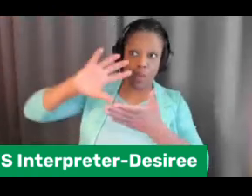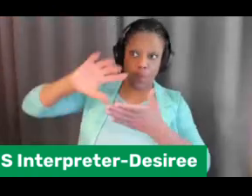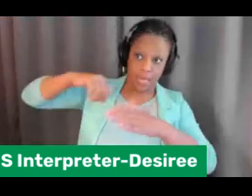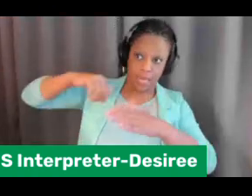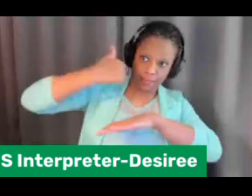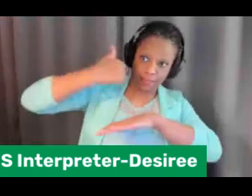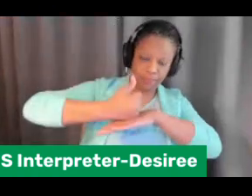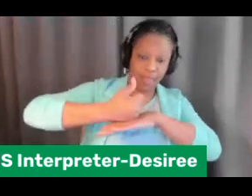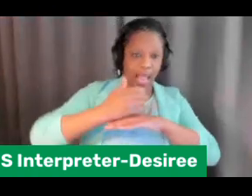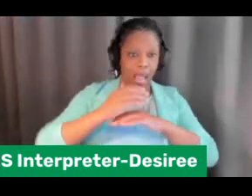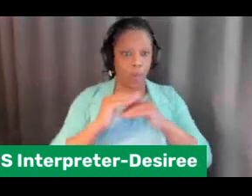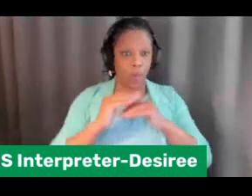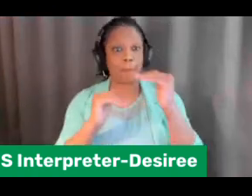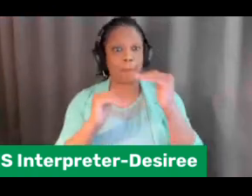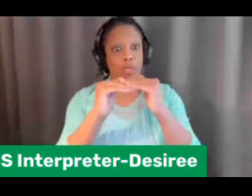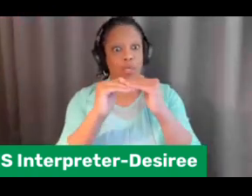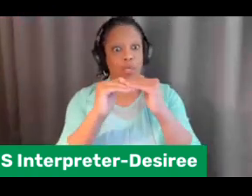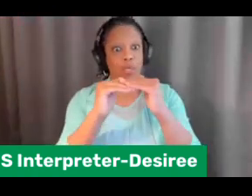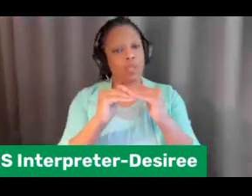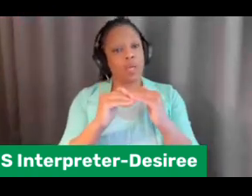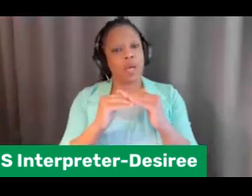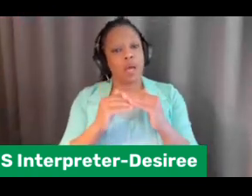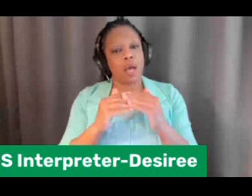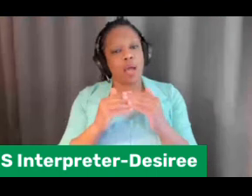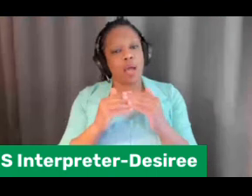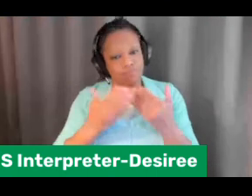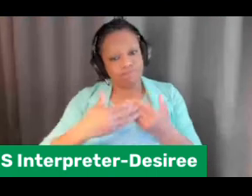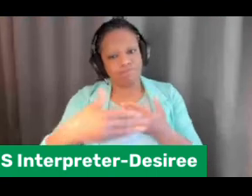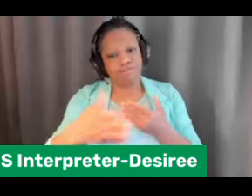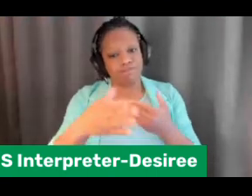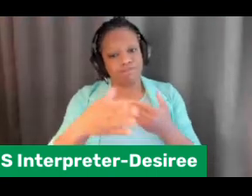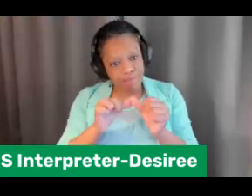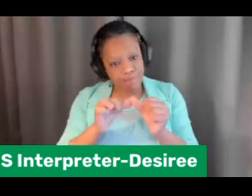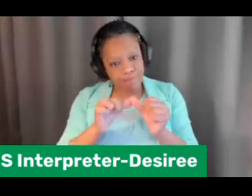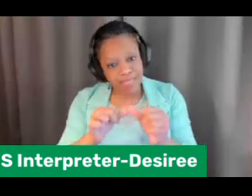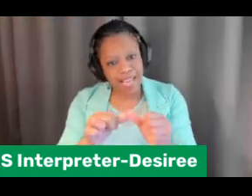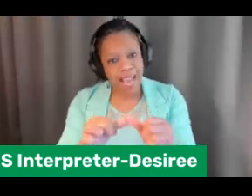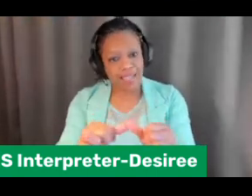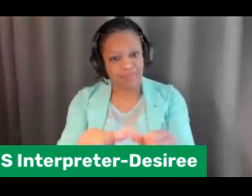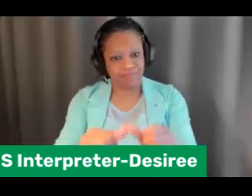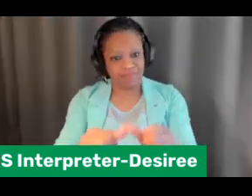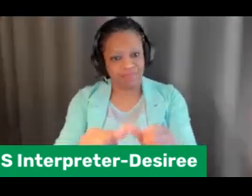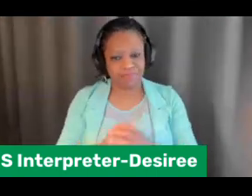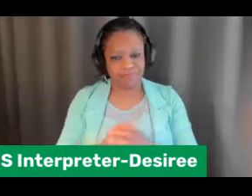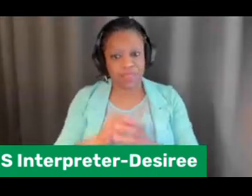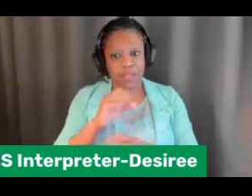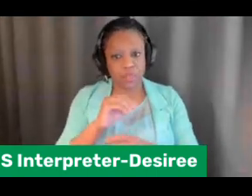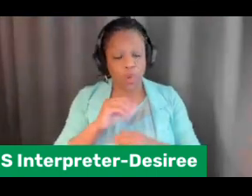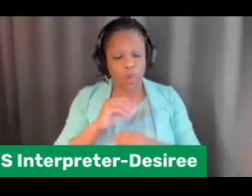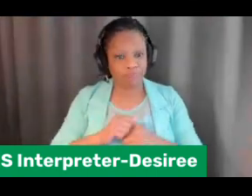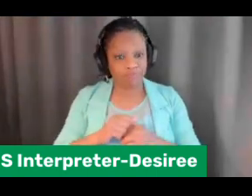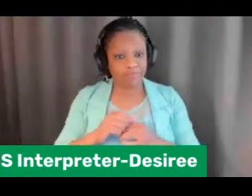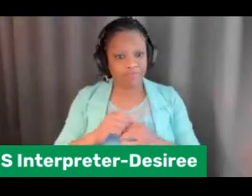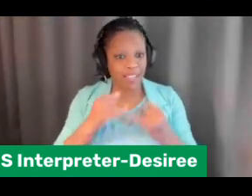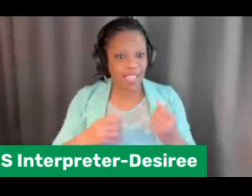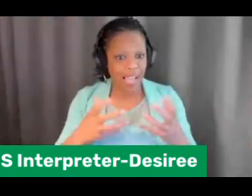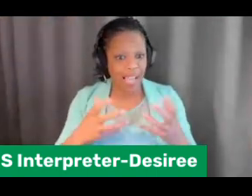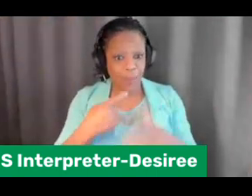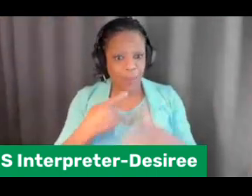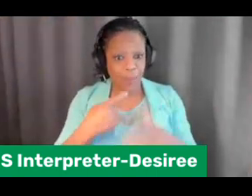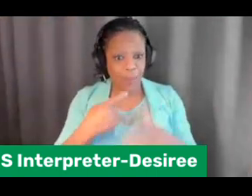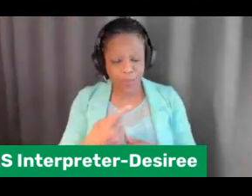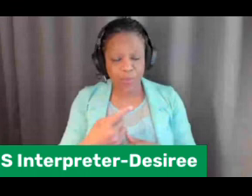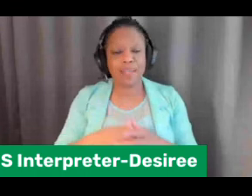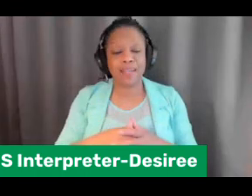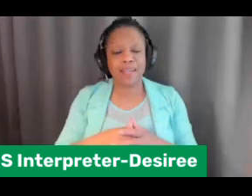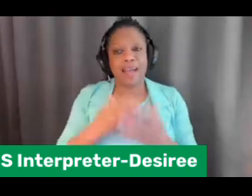be prepared for the things that influence us. And so I just want to conclude by saying thank you.